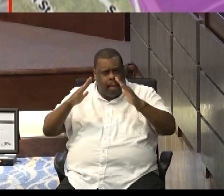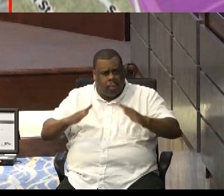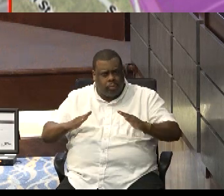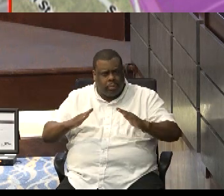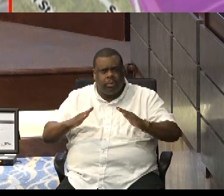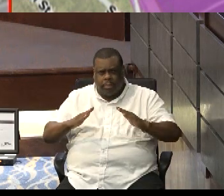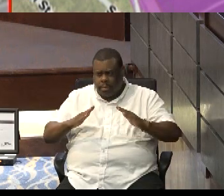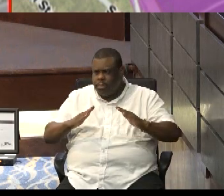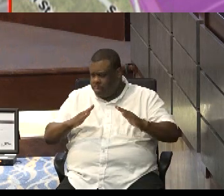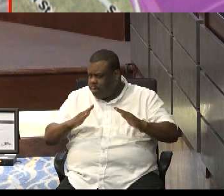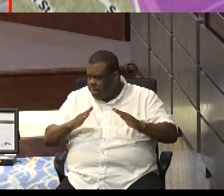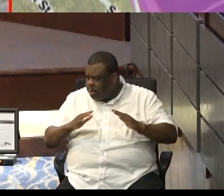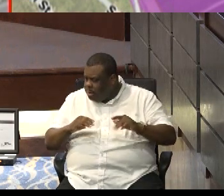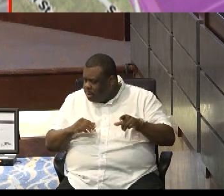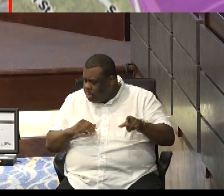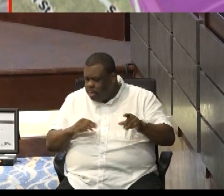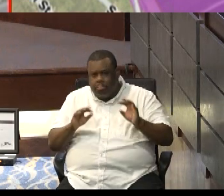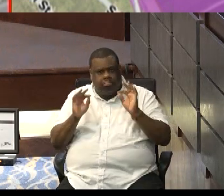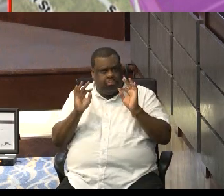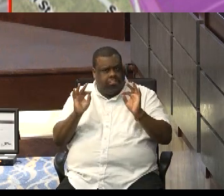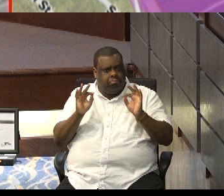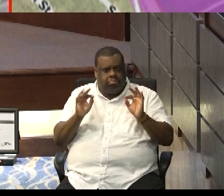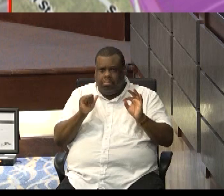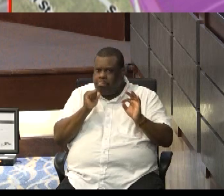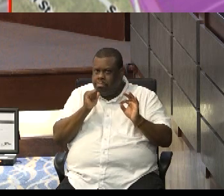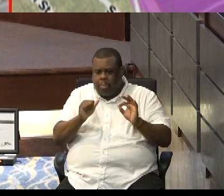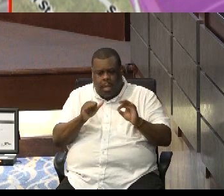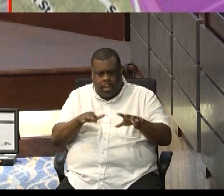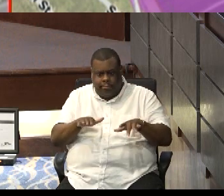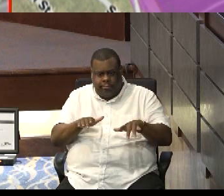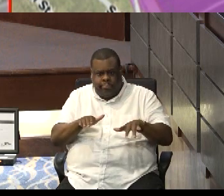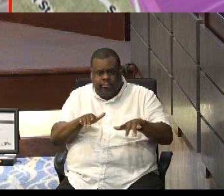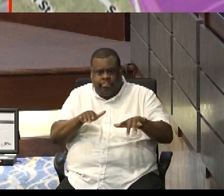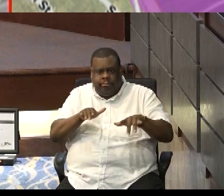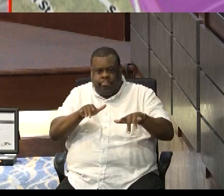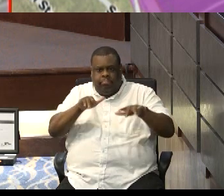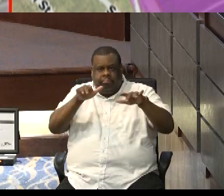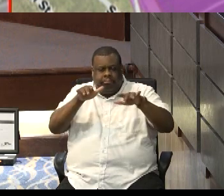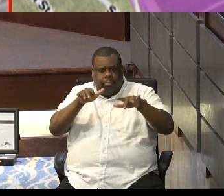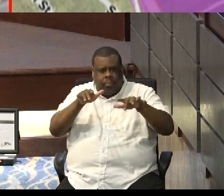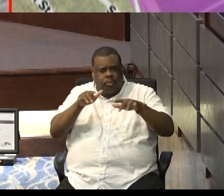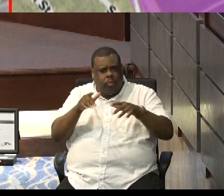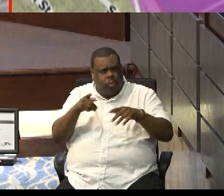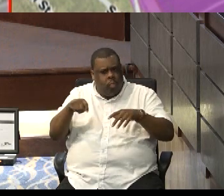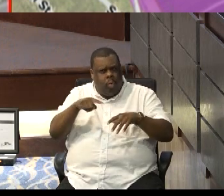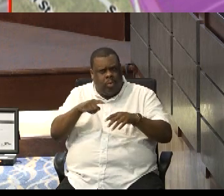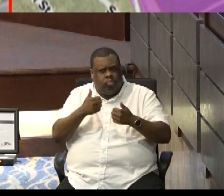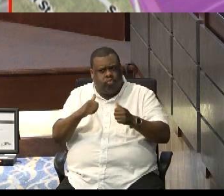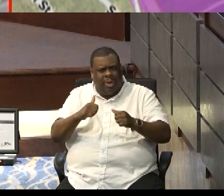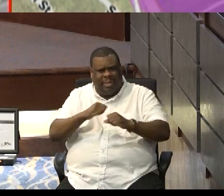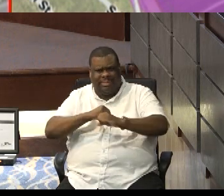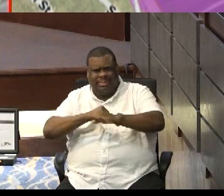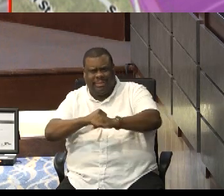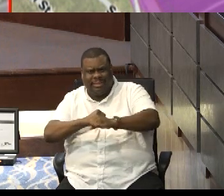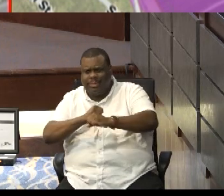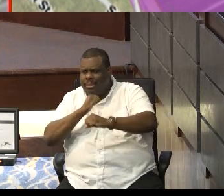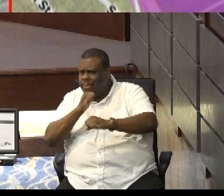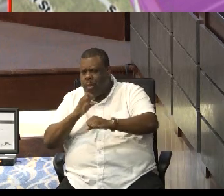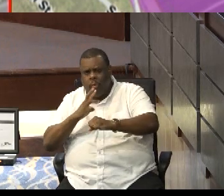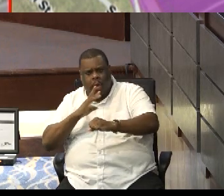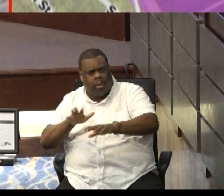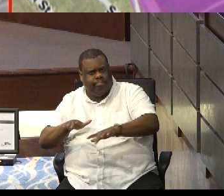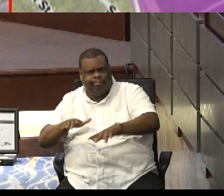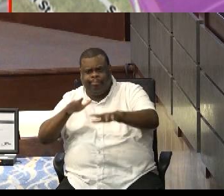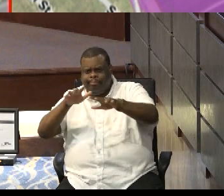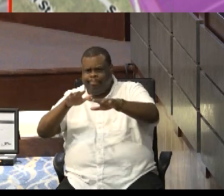our floodplains are, since we did do our upgrade to our flood studies. And we want to prevent that from happening, or if it's something that is going to happen,